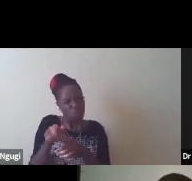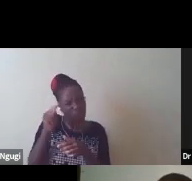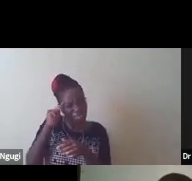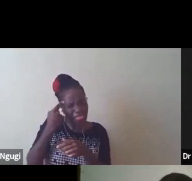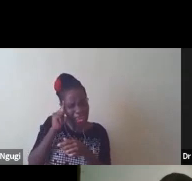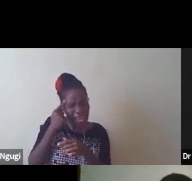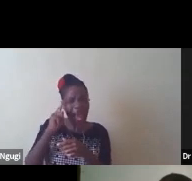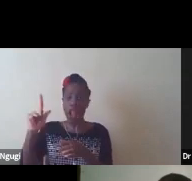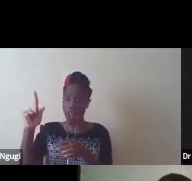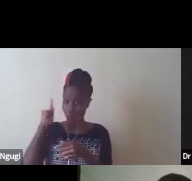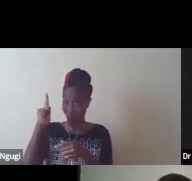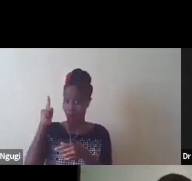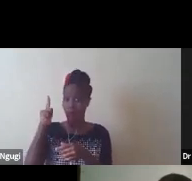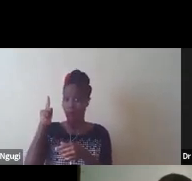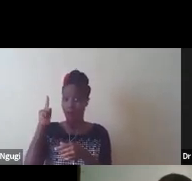can be